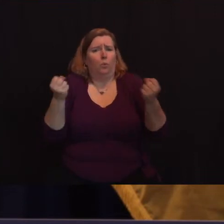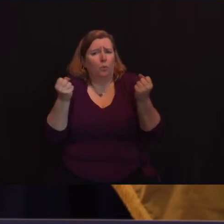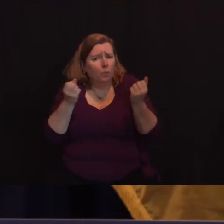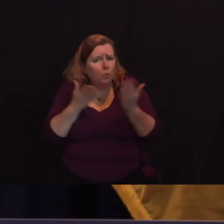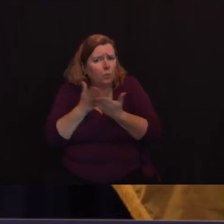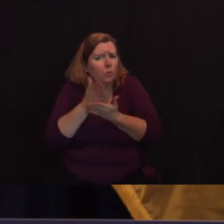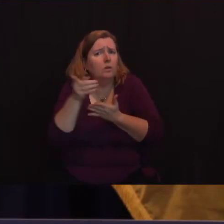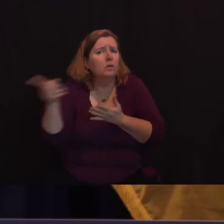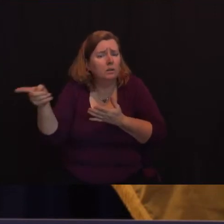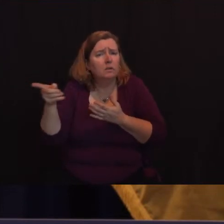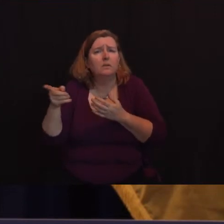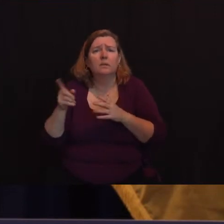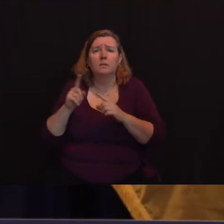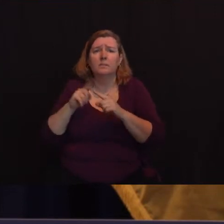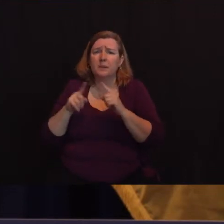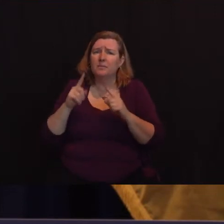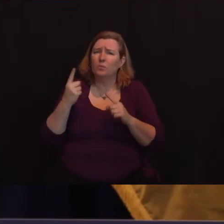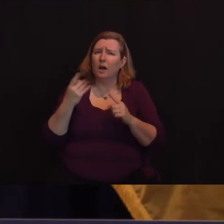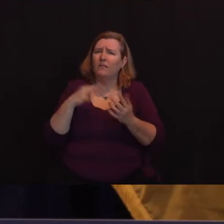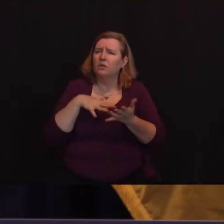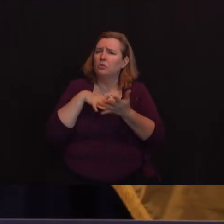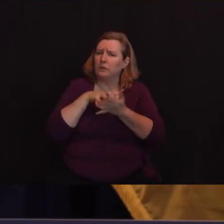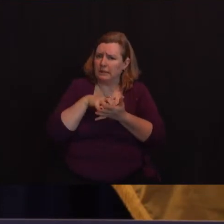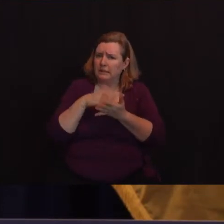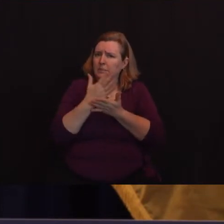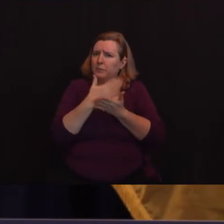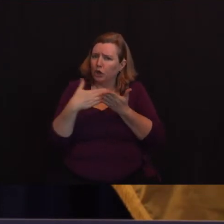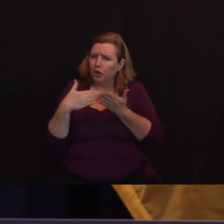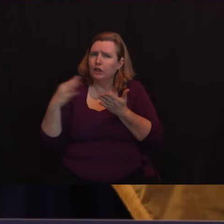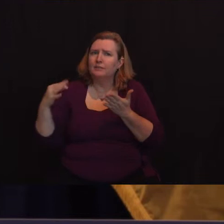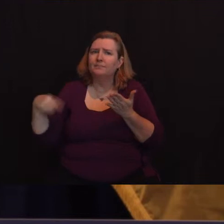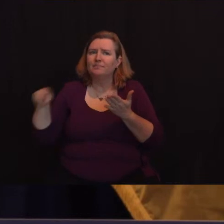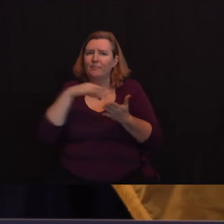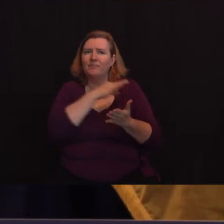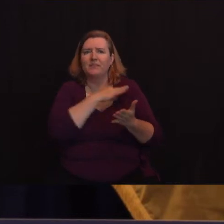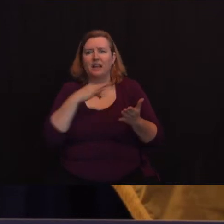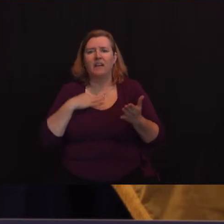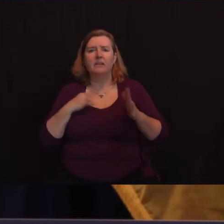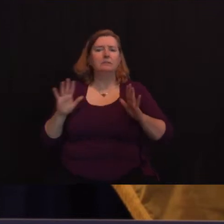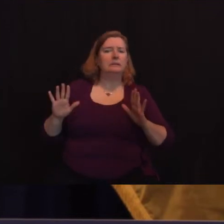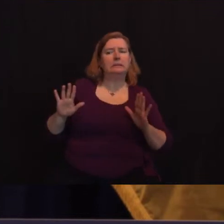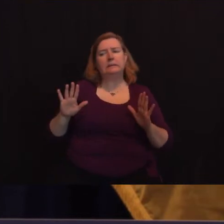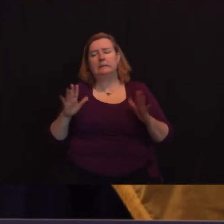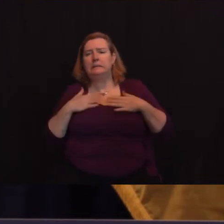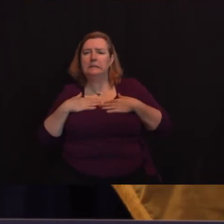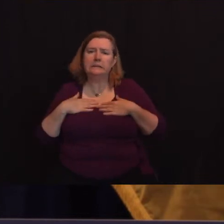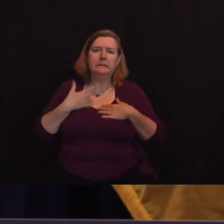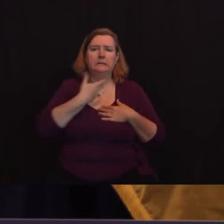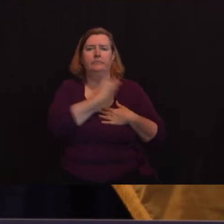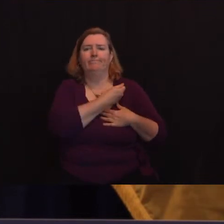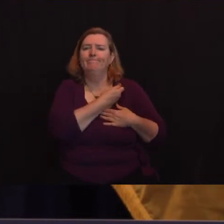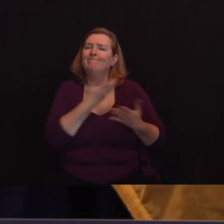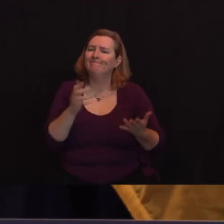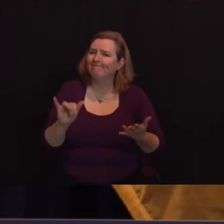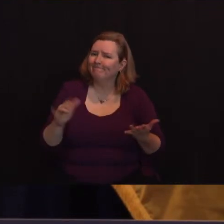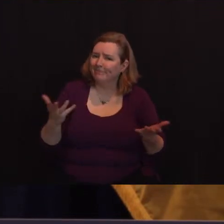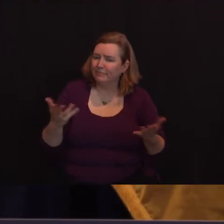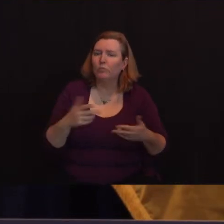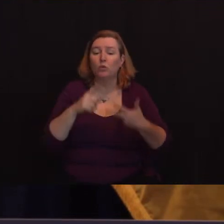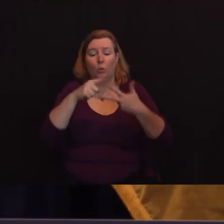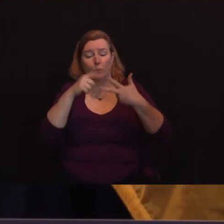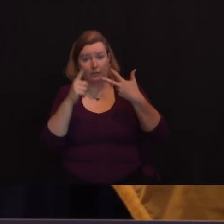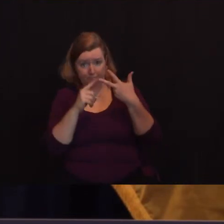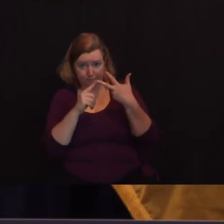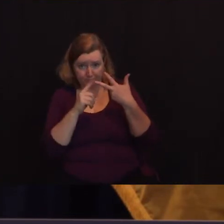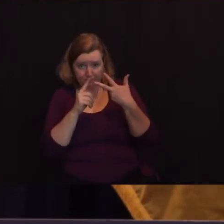is that is a weakness right now in our long-term care. Thirdly, I've only got 4 points here. Thirdly, your comment